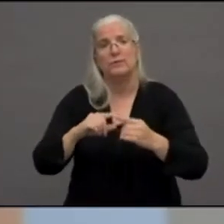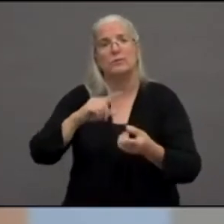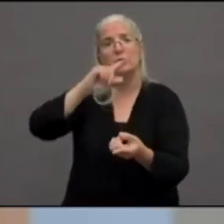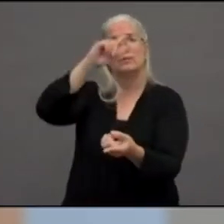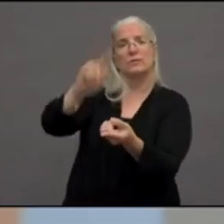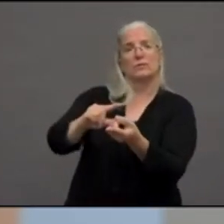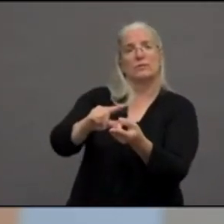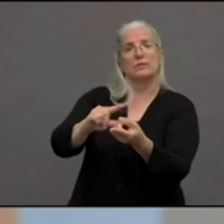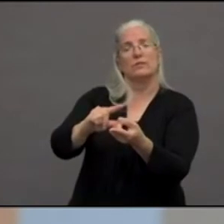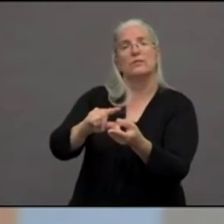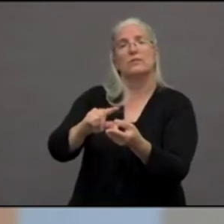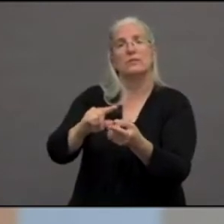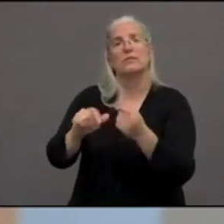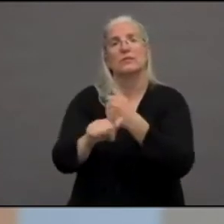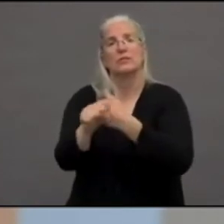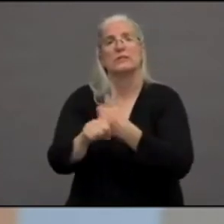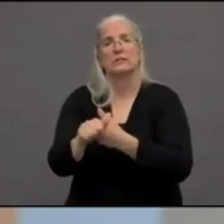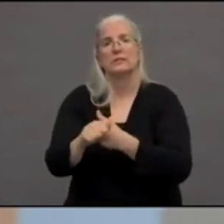that really